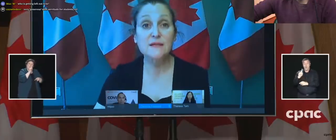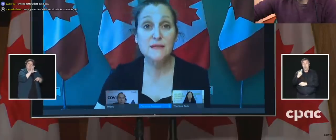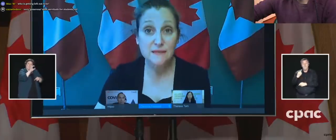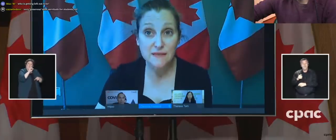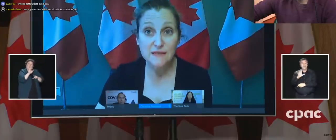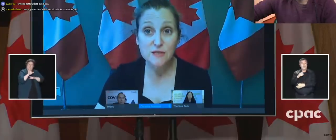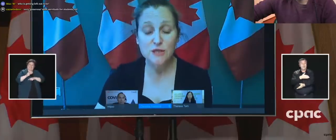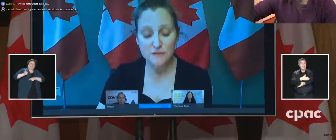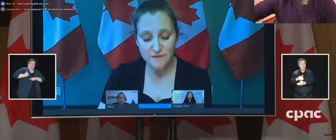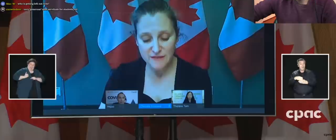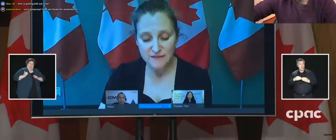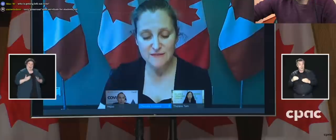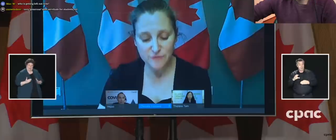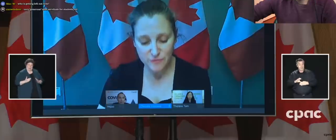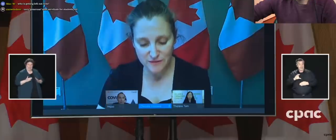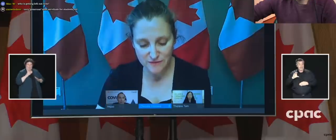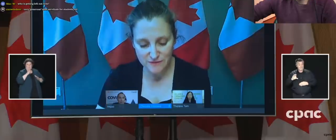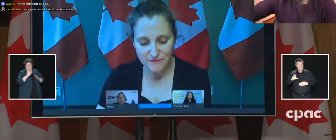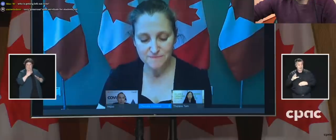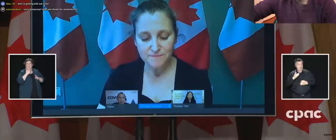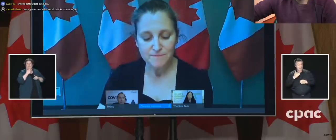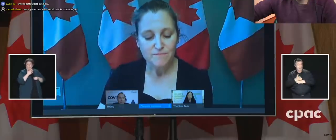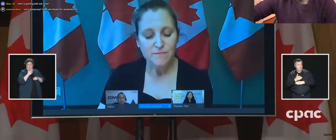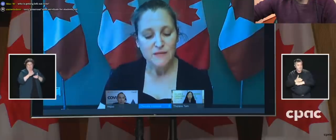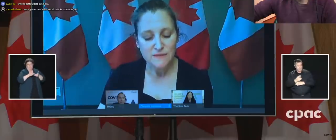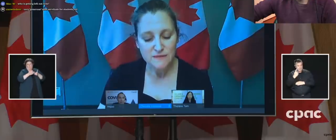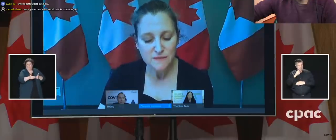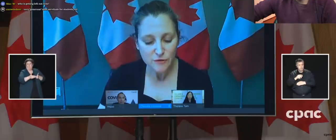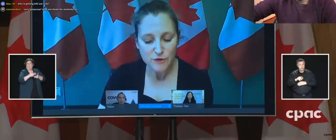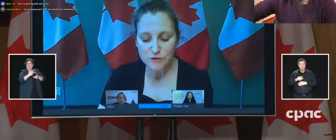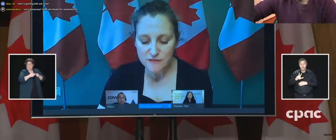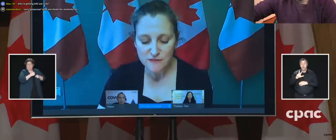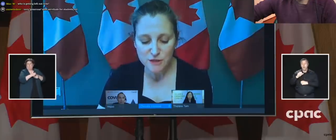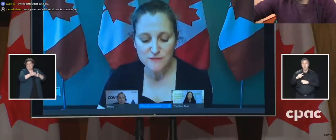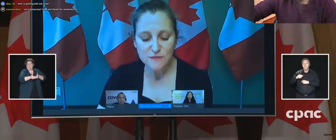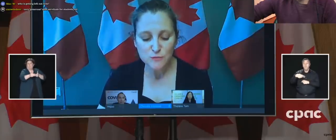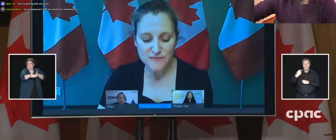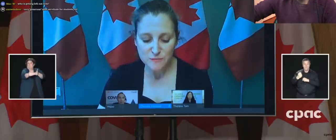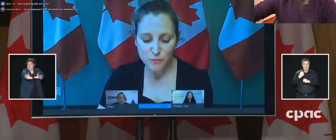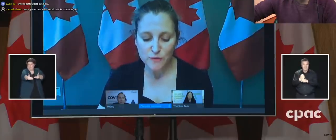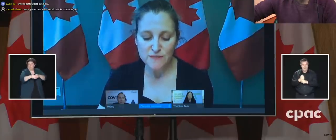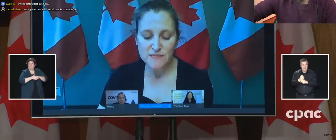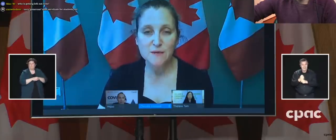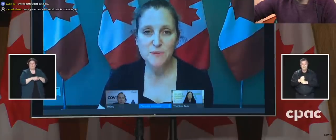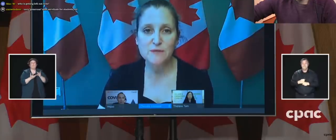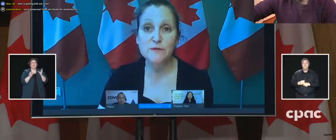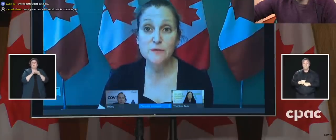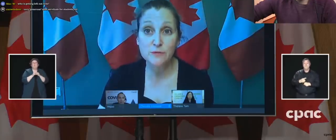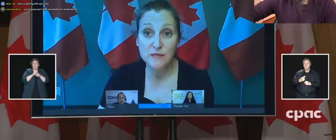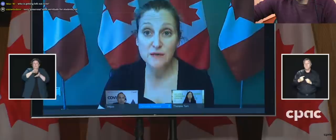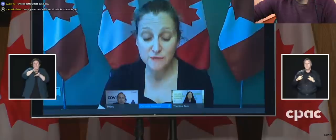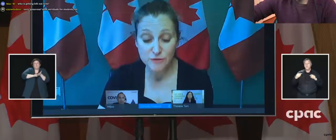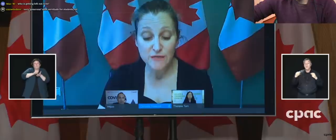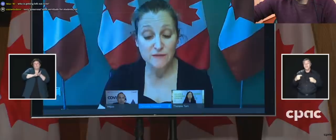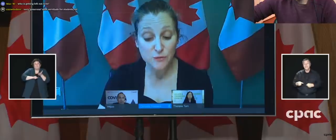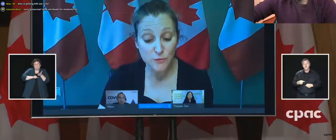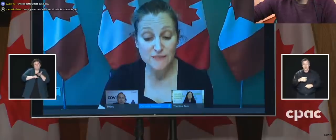corporations in each of the next 3 years. Wow. These larger deductions will support about